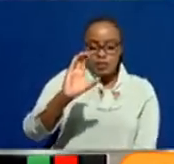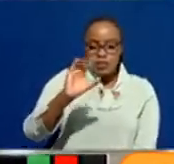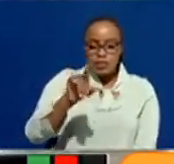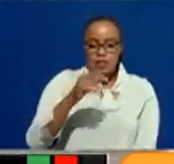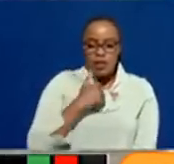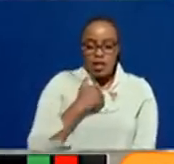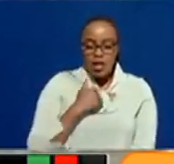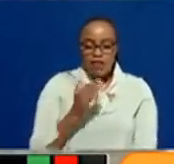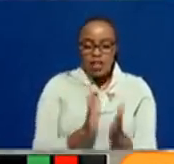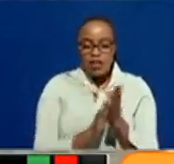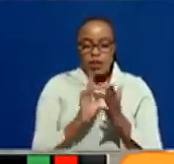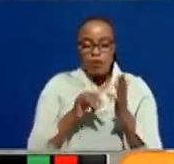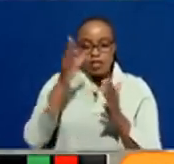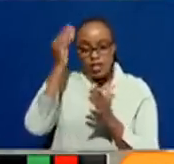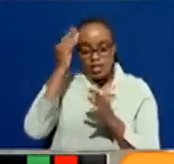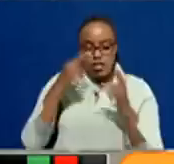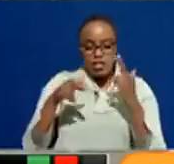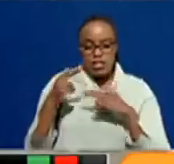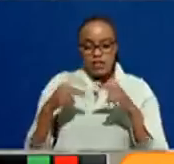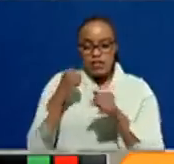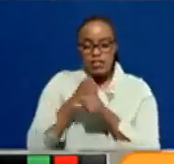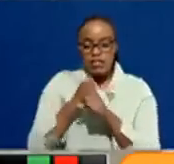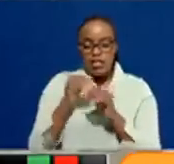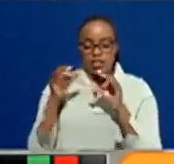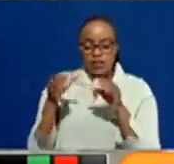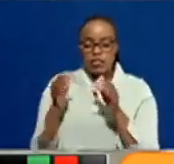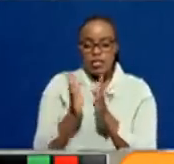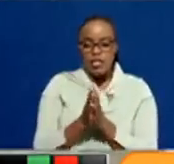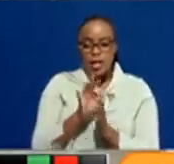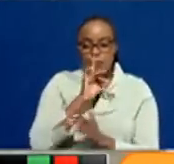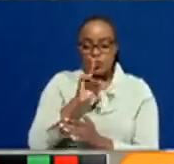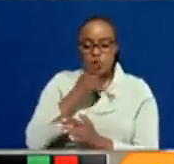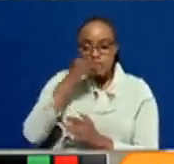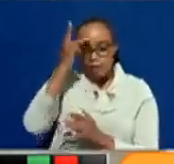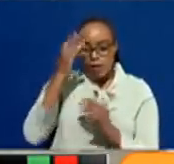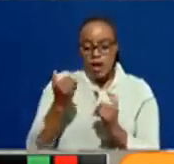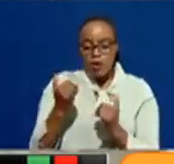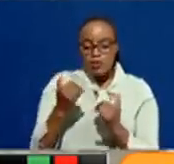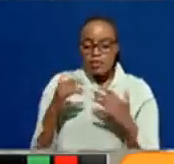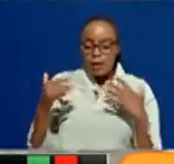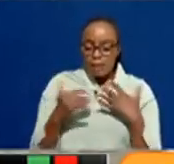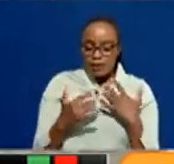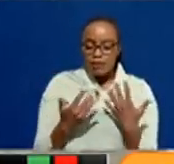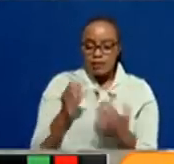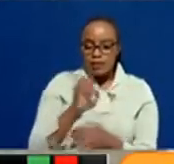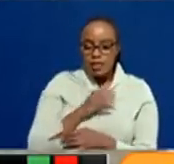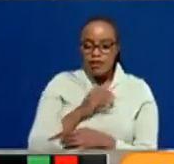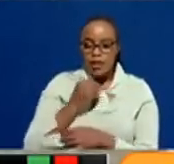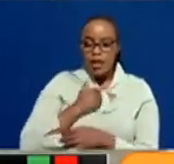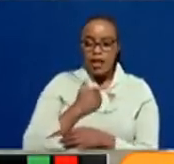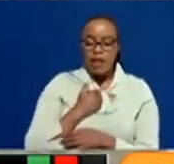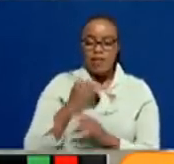He's actually recommended an education review task force. Mm. And I'm sure parents are now panicking a